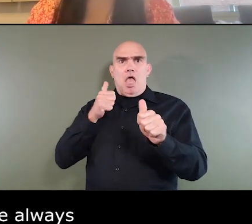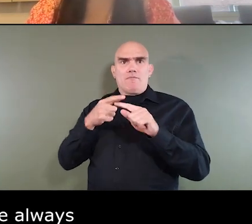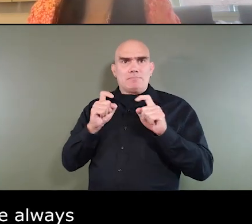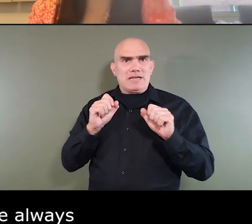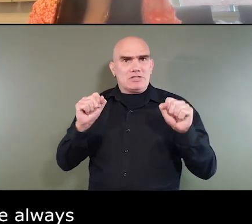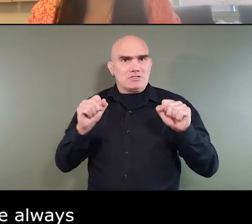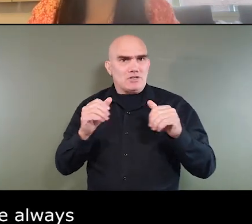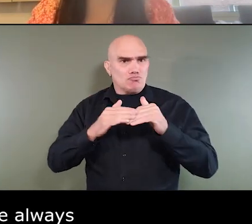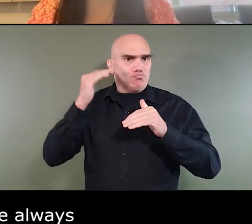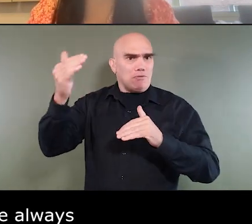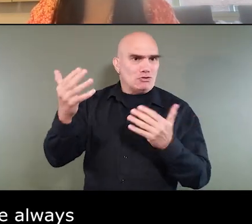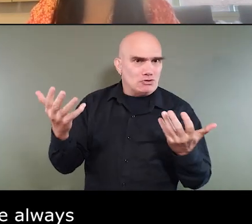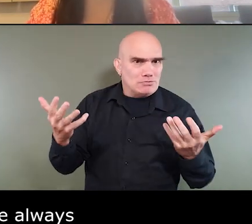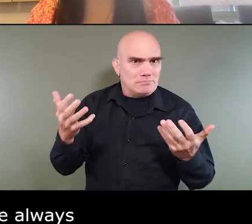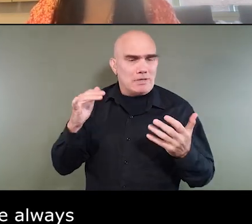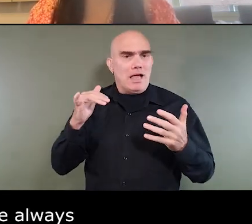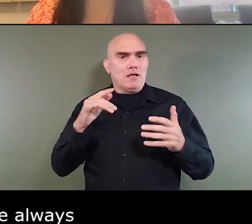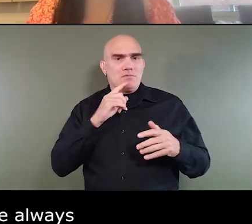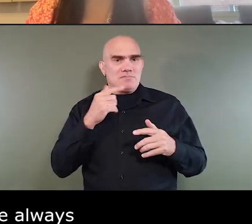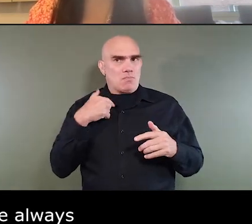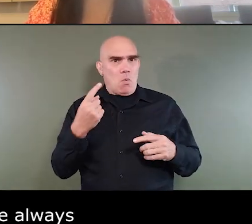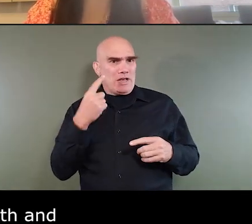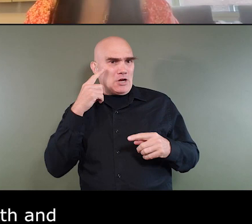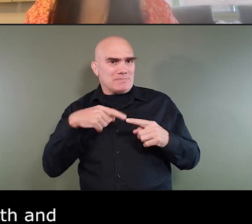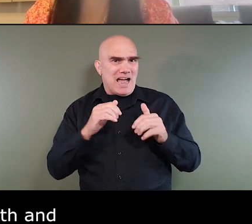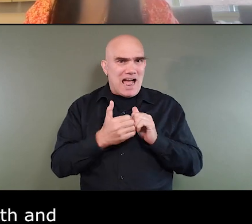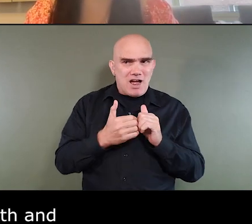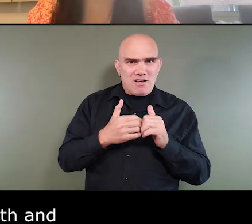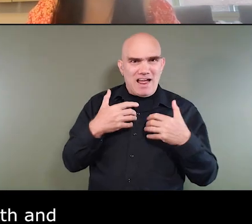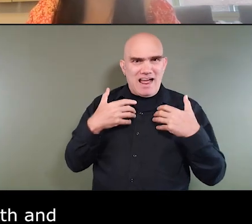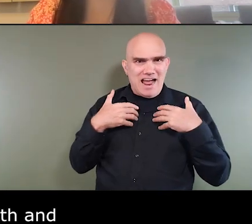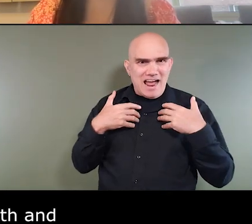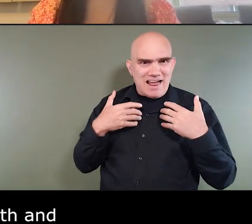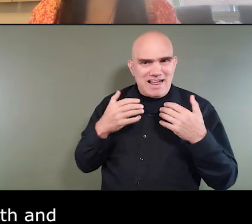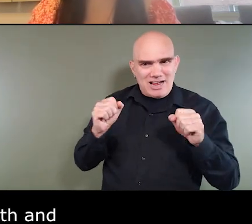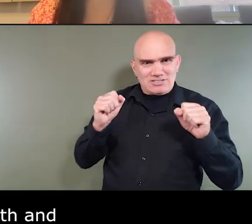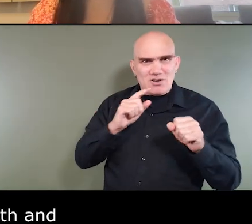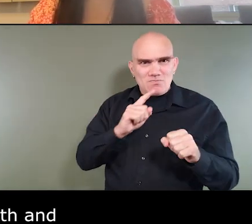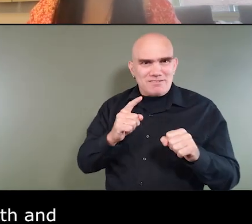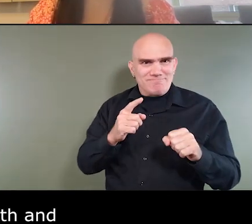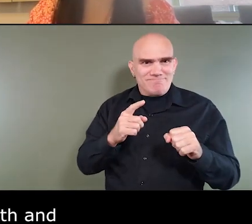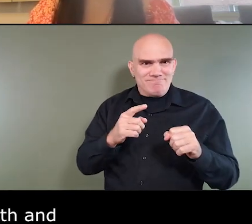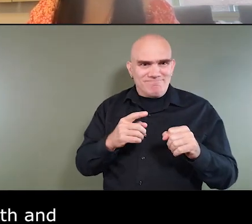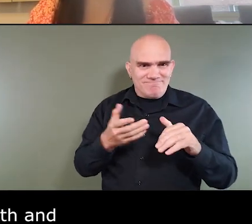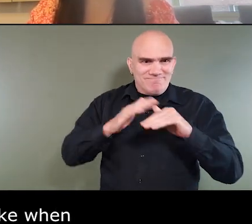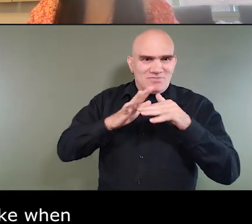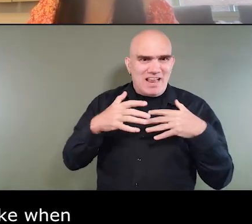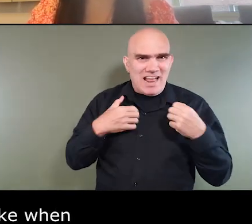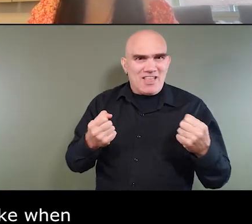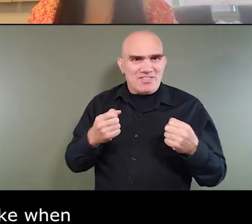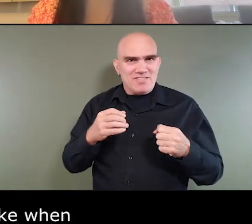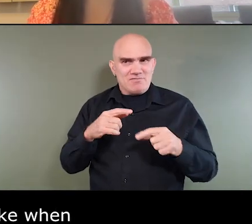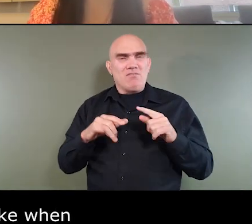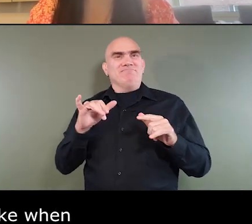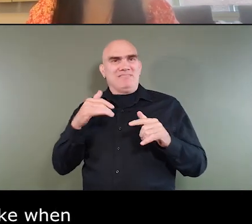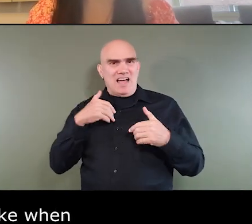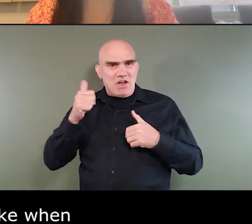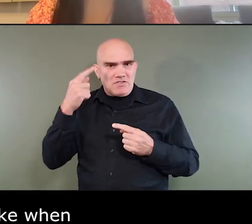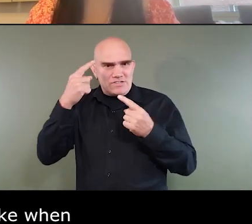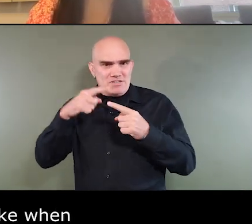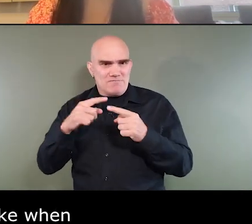then because we always hear about exercise being to promote your health, and I guess there's many other considerations to